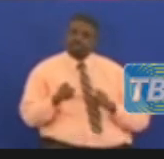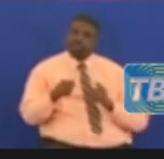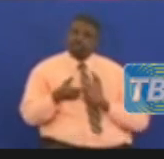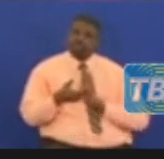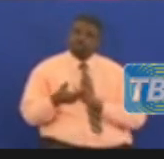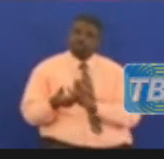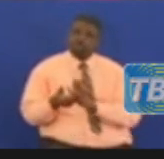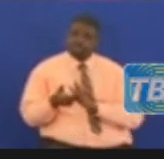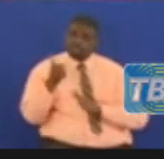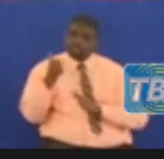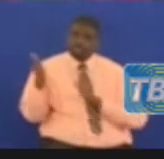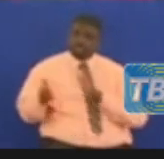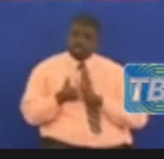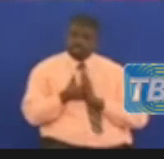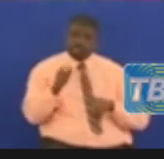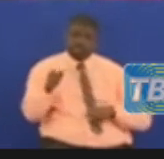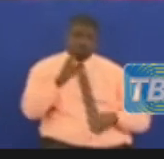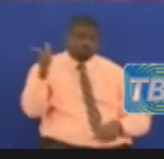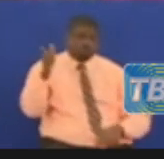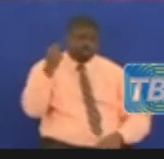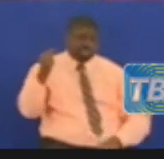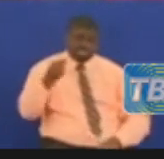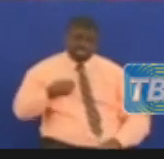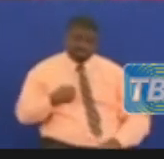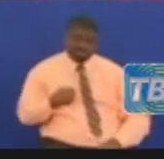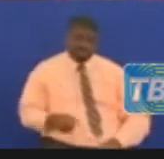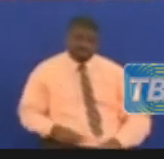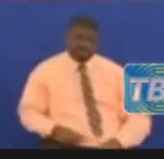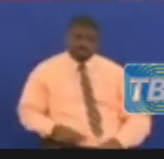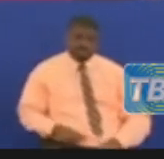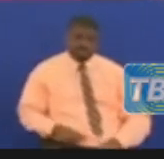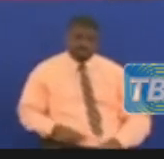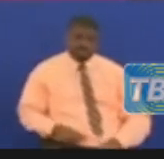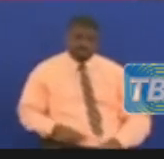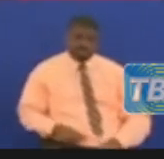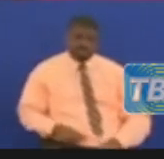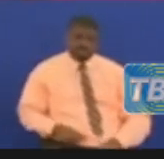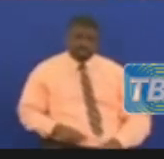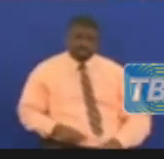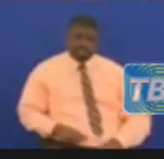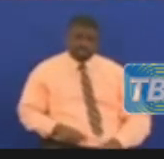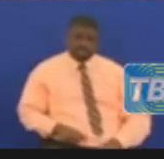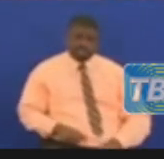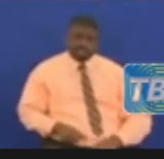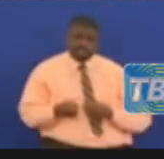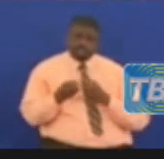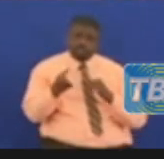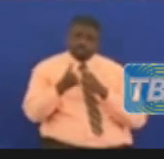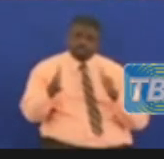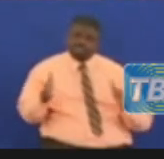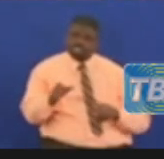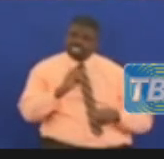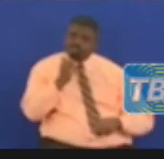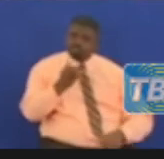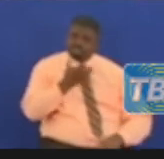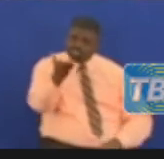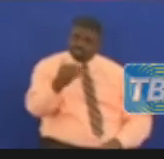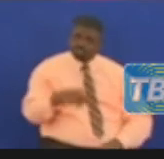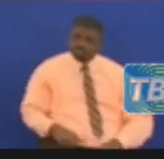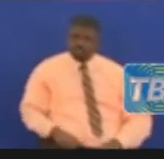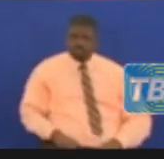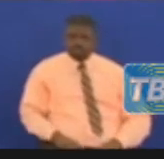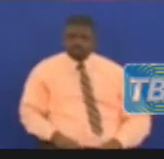Okay, you're still showing signs that you haven't heard. Did you hear me? Can you help? Okay, members of parliament, let's give him a chance to